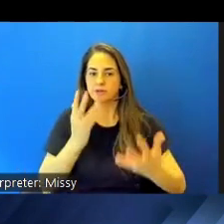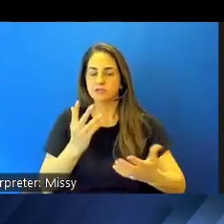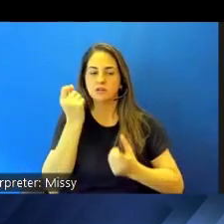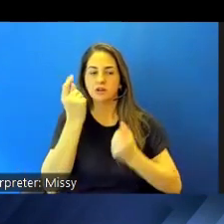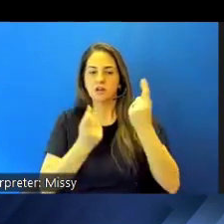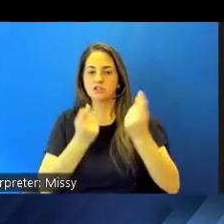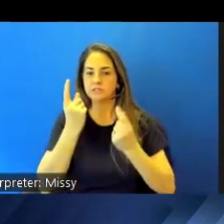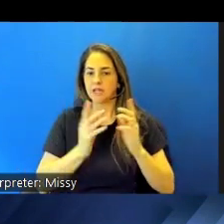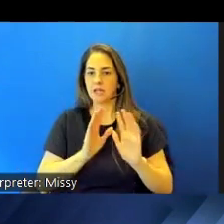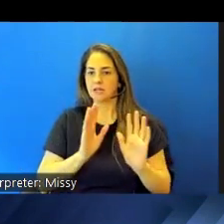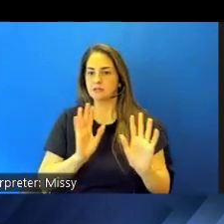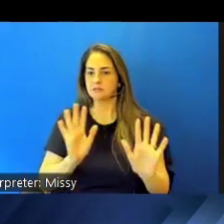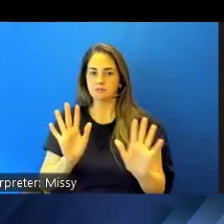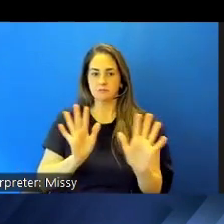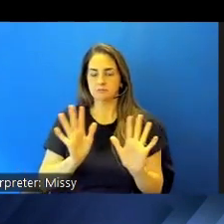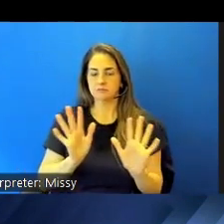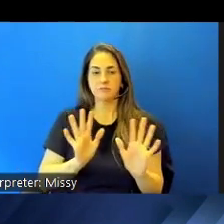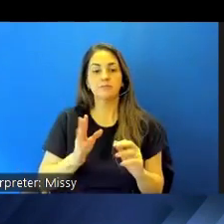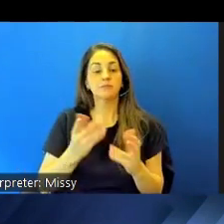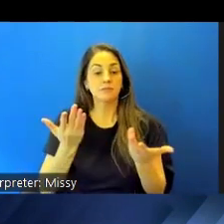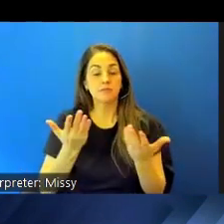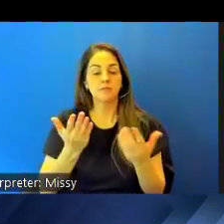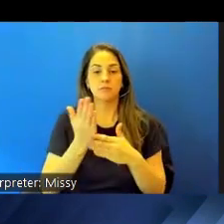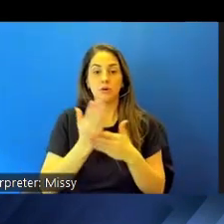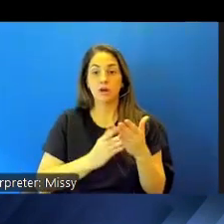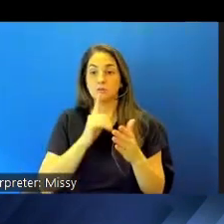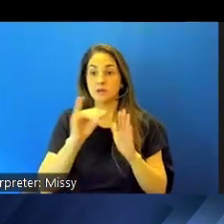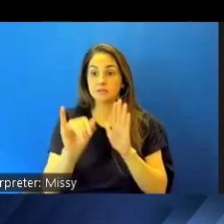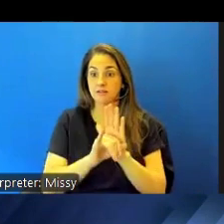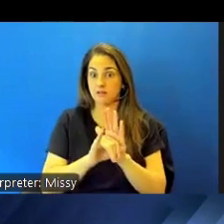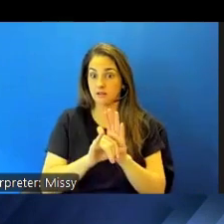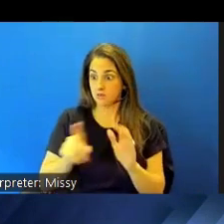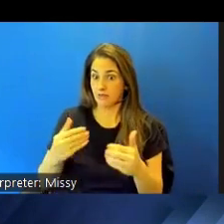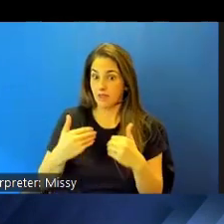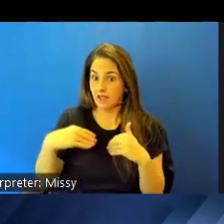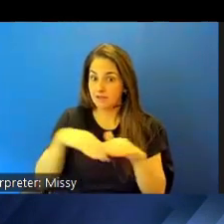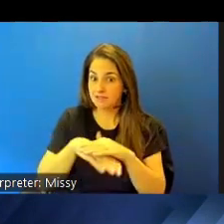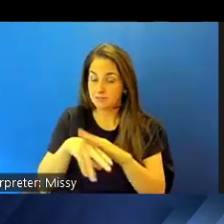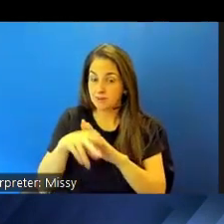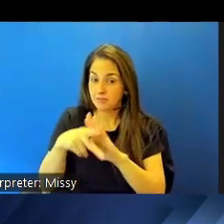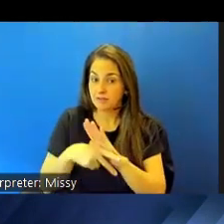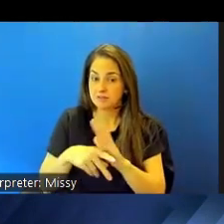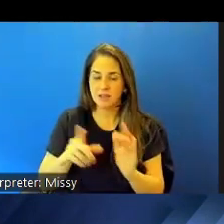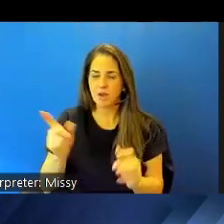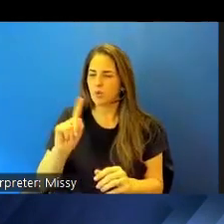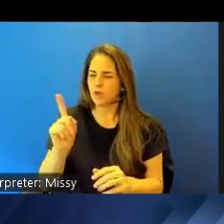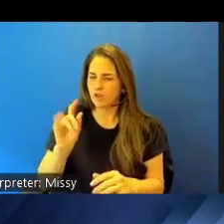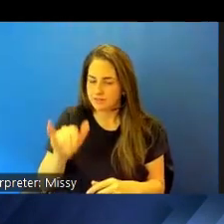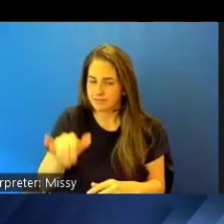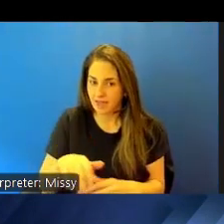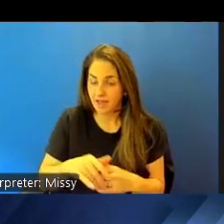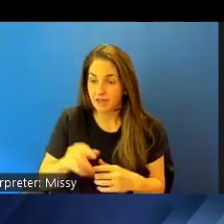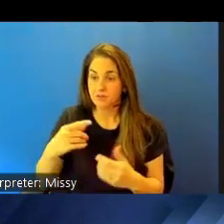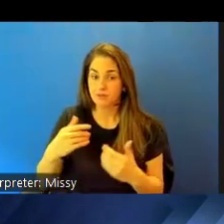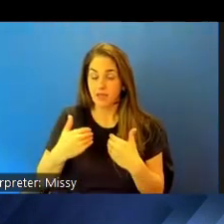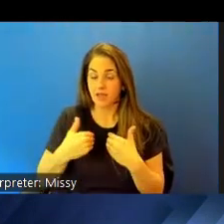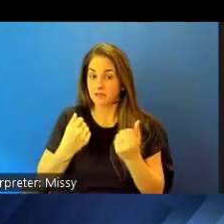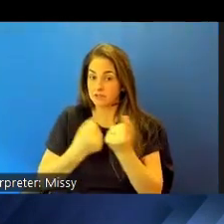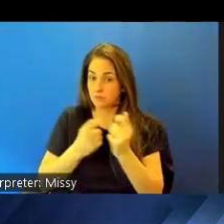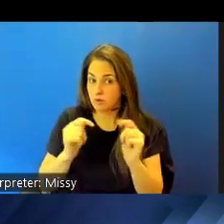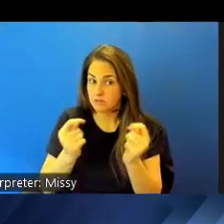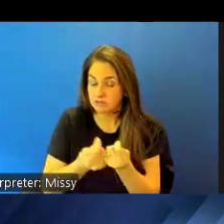where things are. Like part of it is even identifying, do they have an accessibility policy? Where is that? Do they have a support